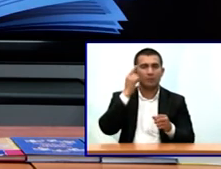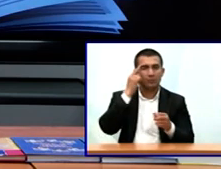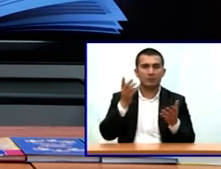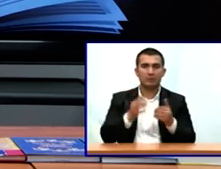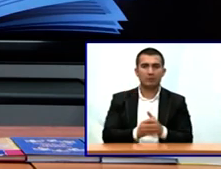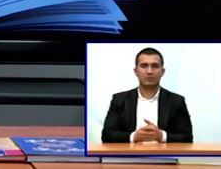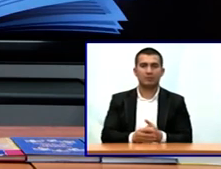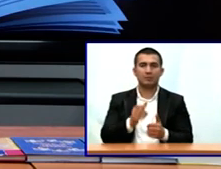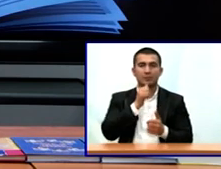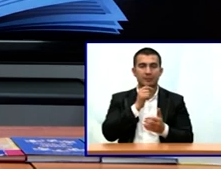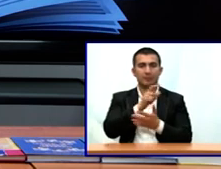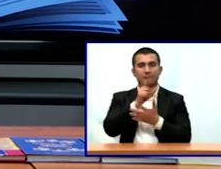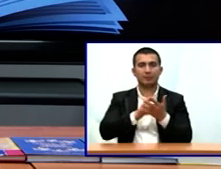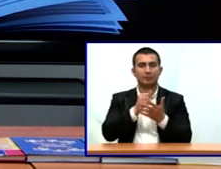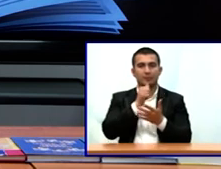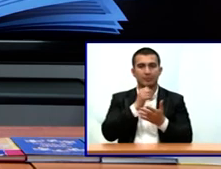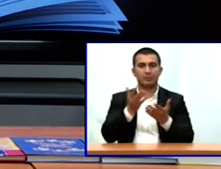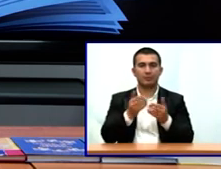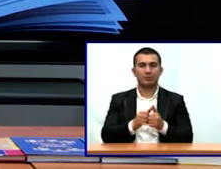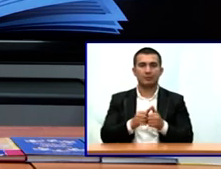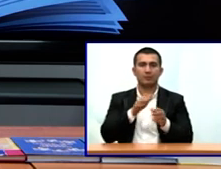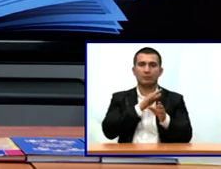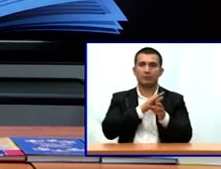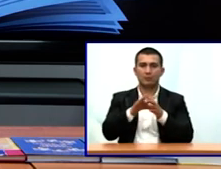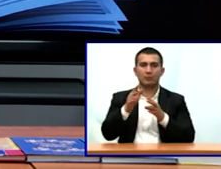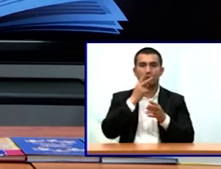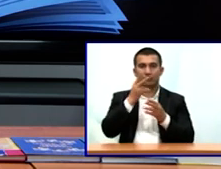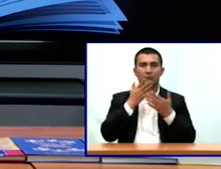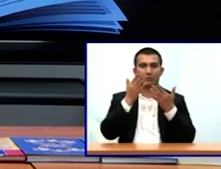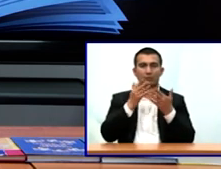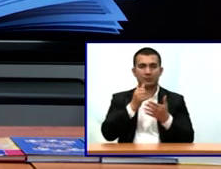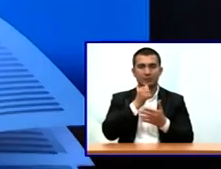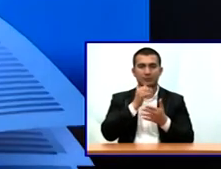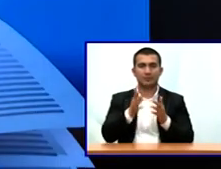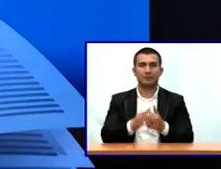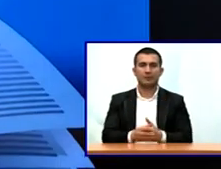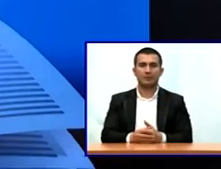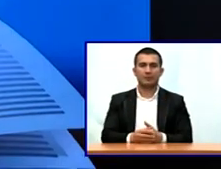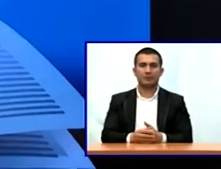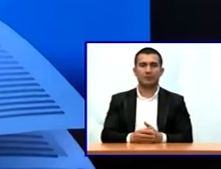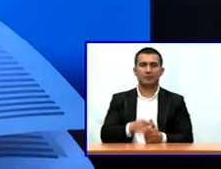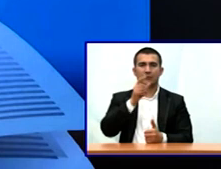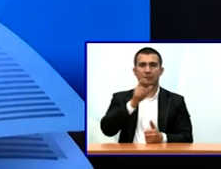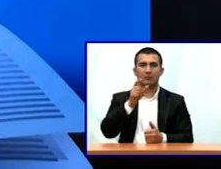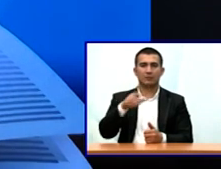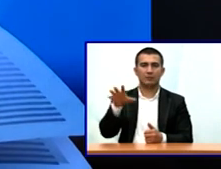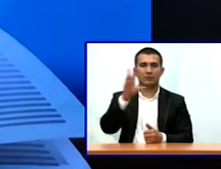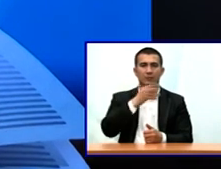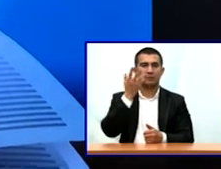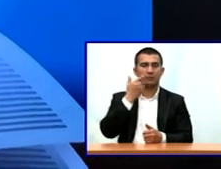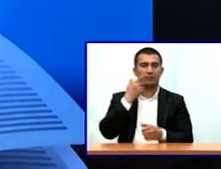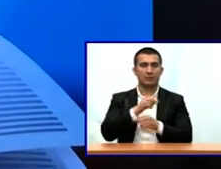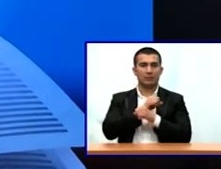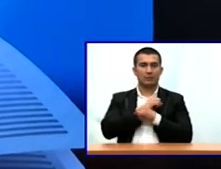Keling, she'rni to'liq holatida o'qib olamiz. Inson bahra olsa